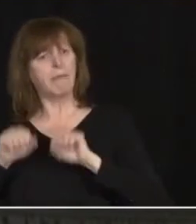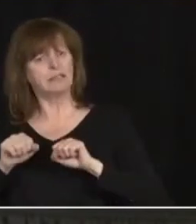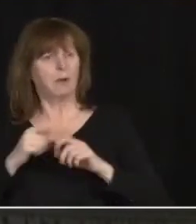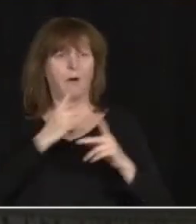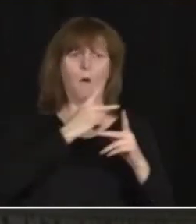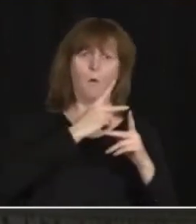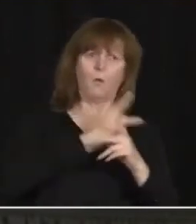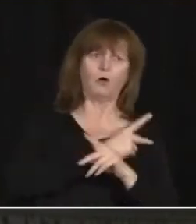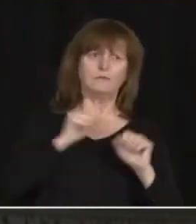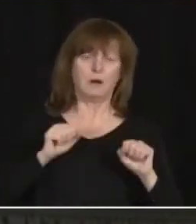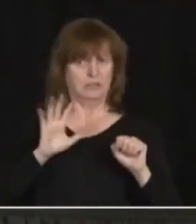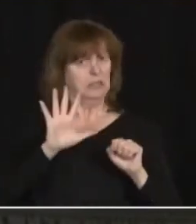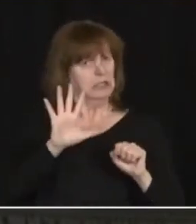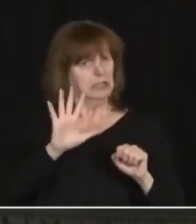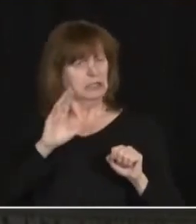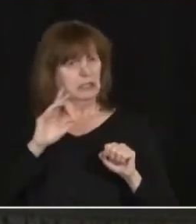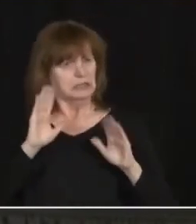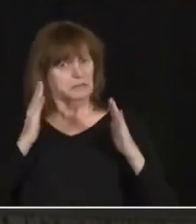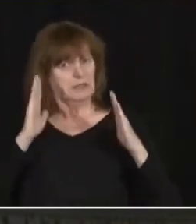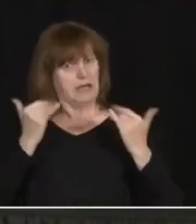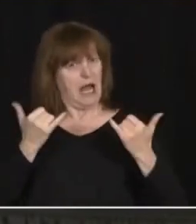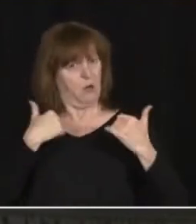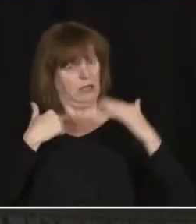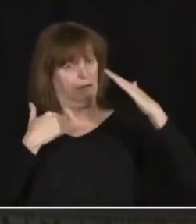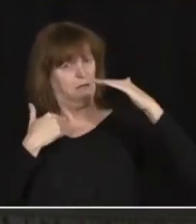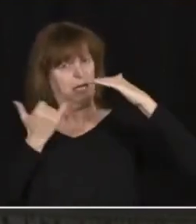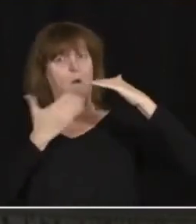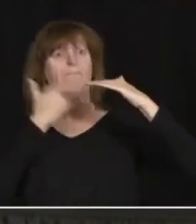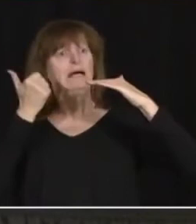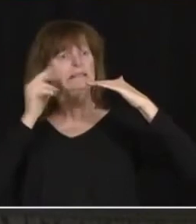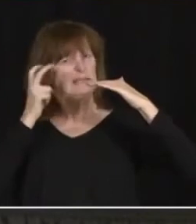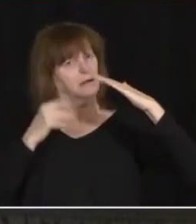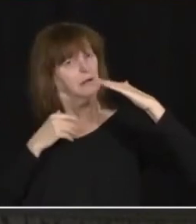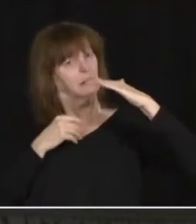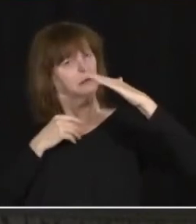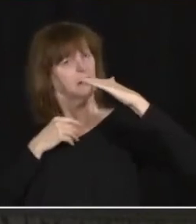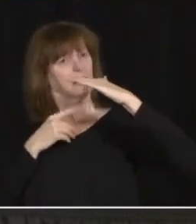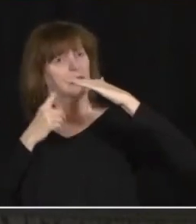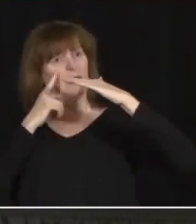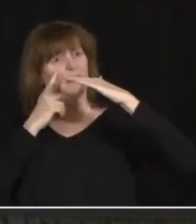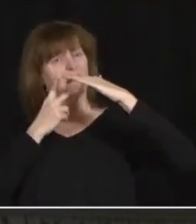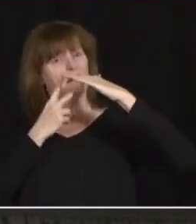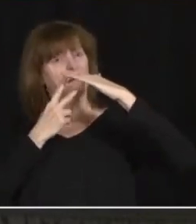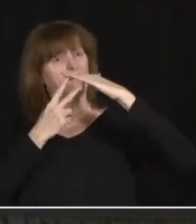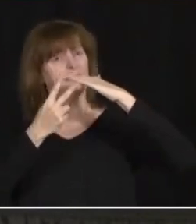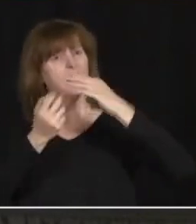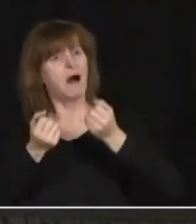best case. However, it's difficult to draw conclusions on mortality right now because of these separate disease